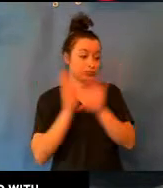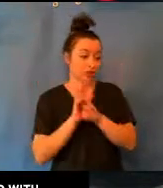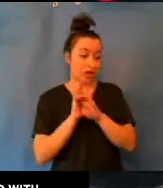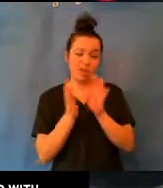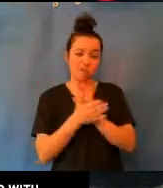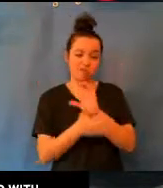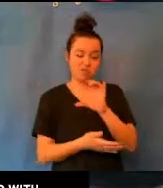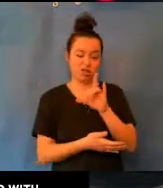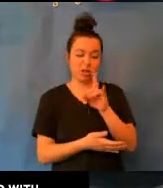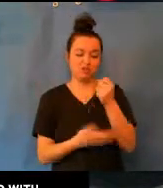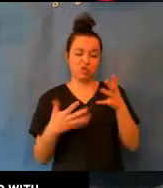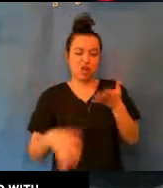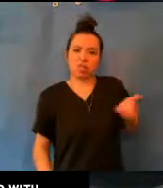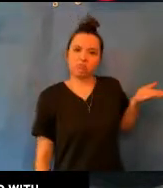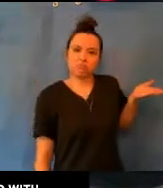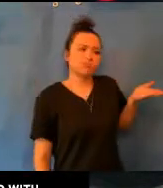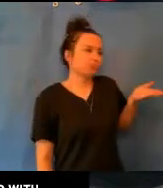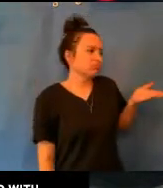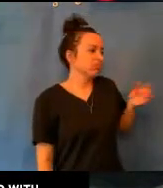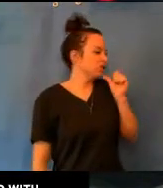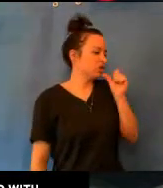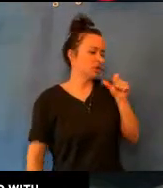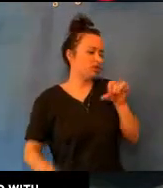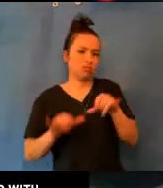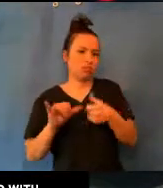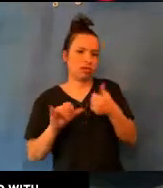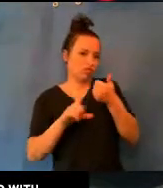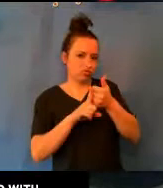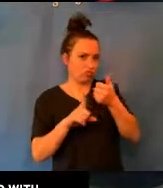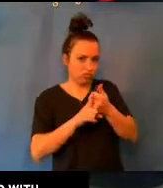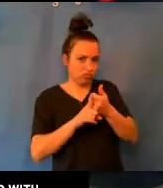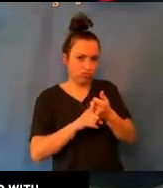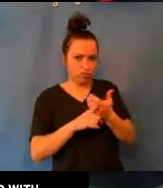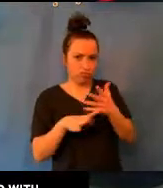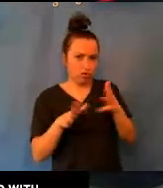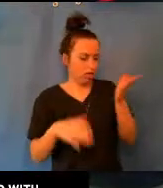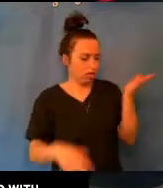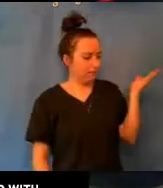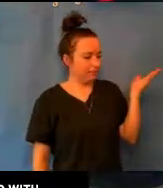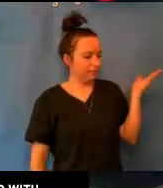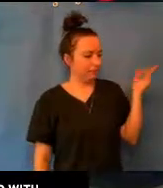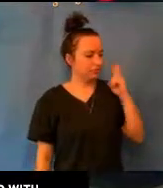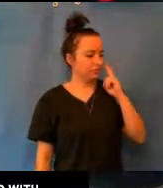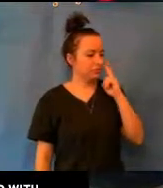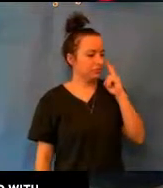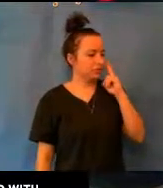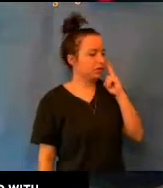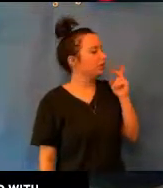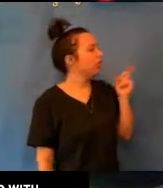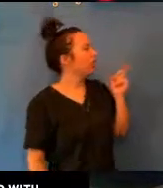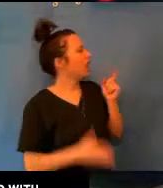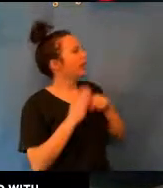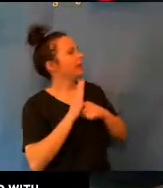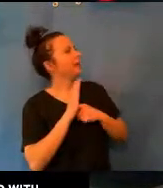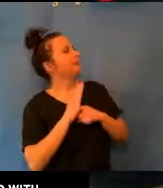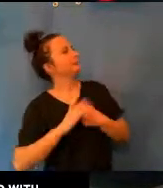already put underneath. That way you don't have to worry about measuring them by yourself. So let's look at the first one. We're measuring a